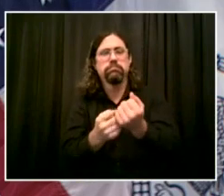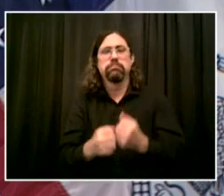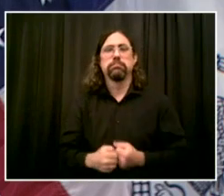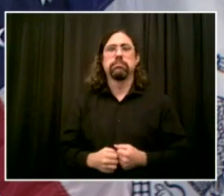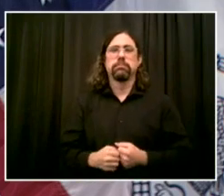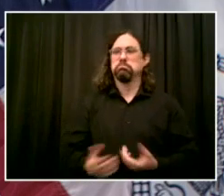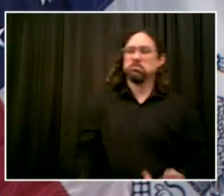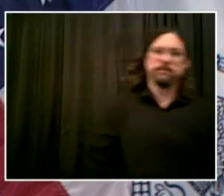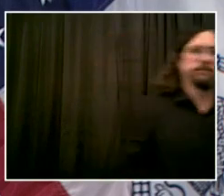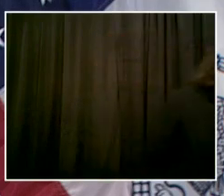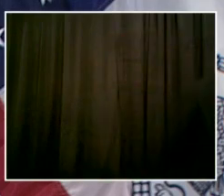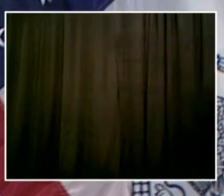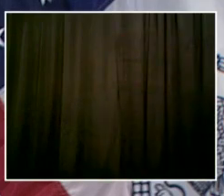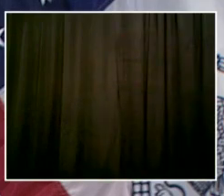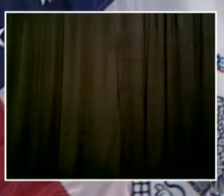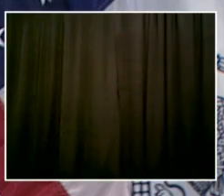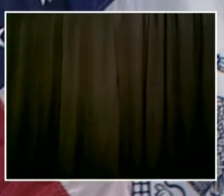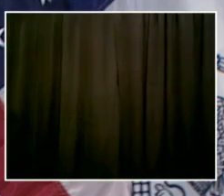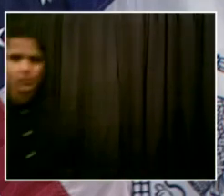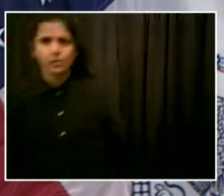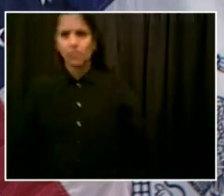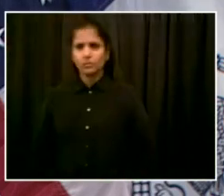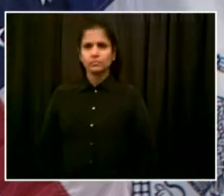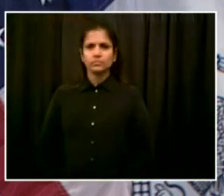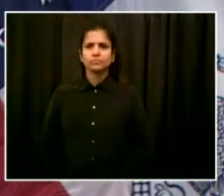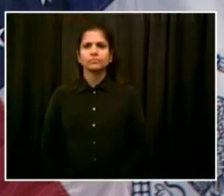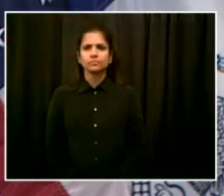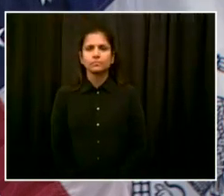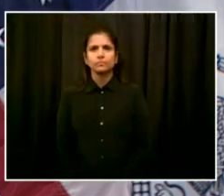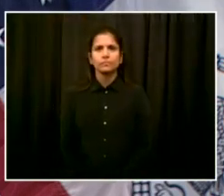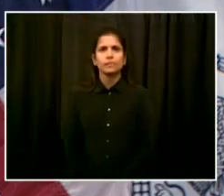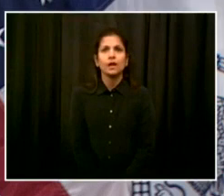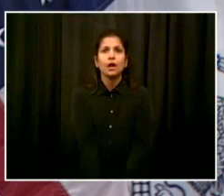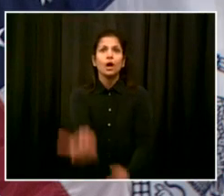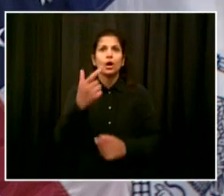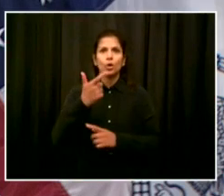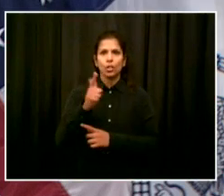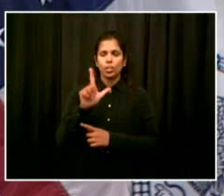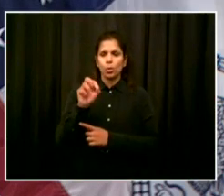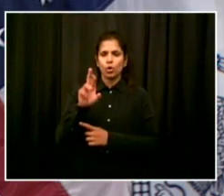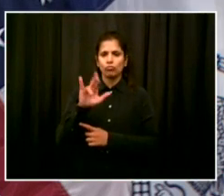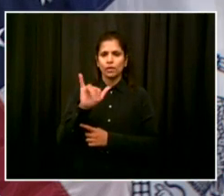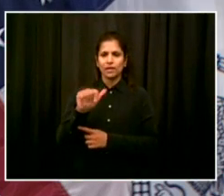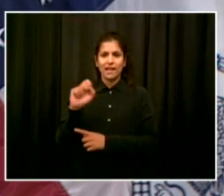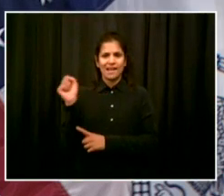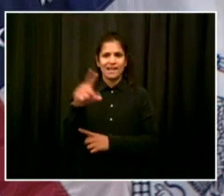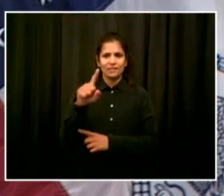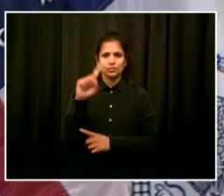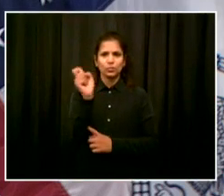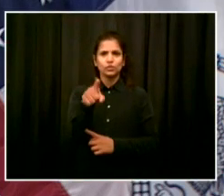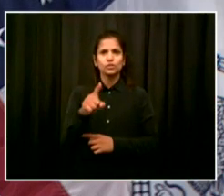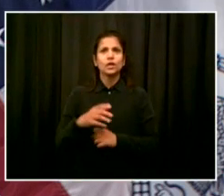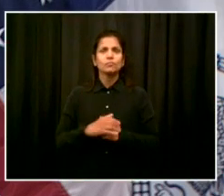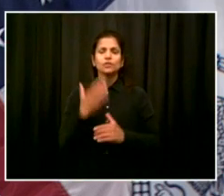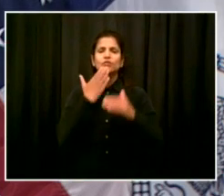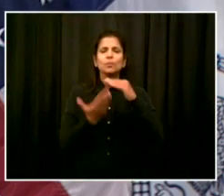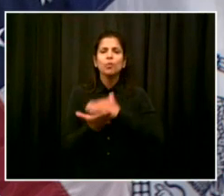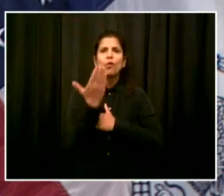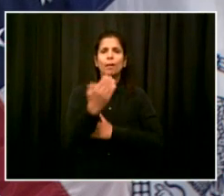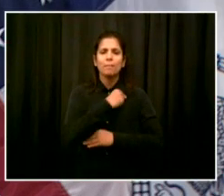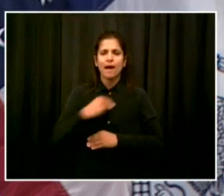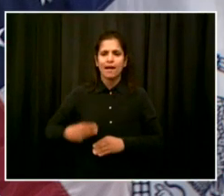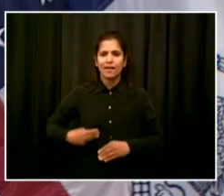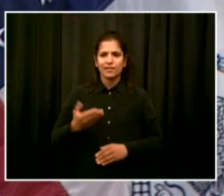Good morning, Mr. Mayor, and for the commissioner as well. The police department put out the